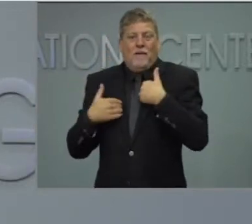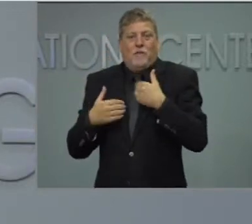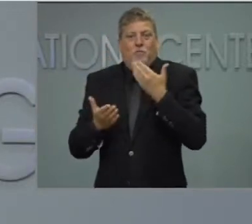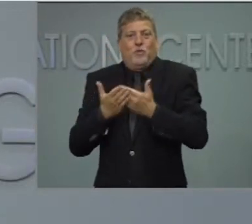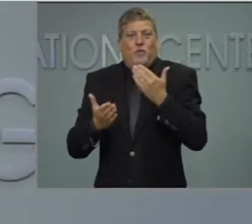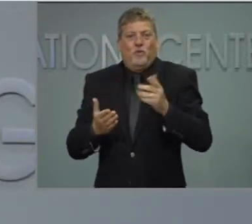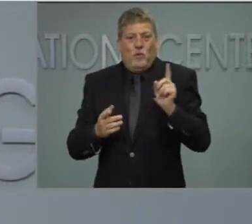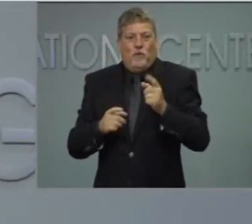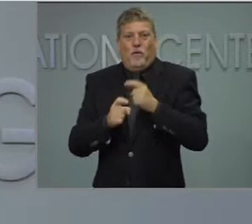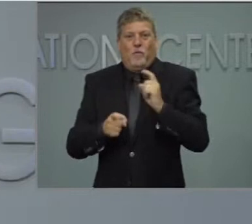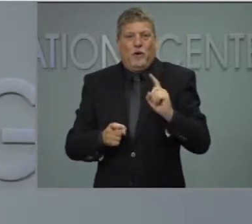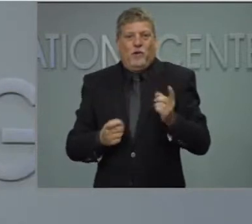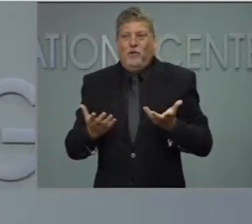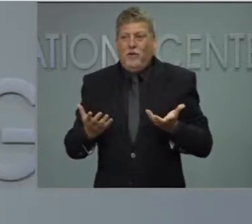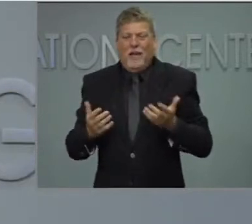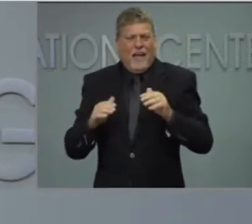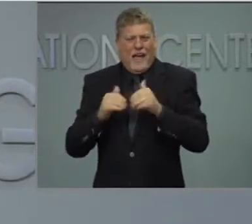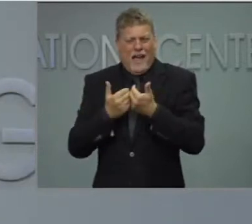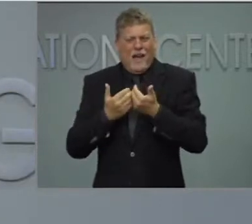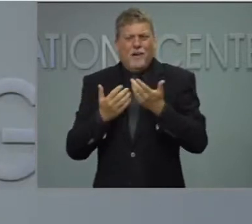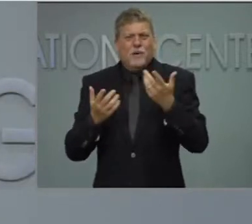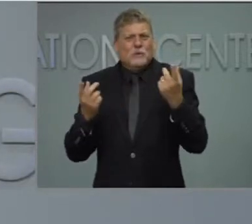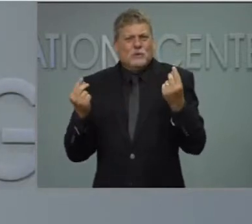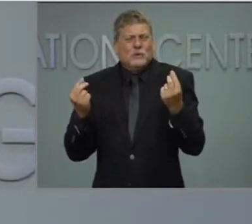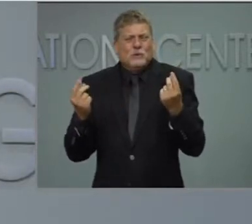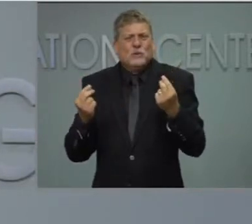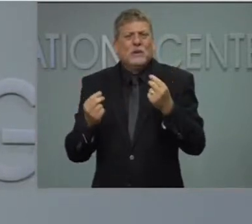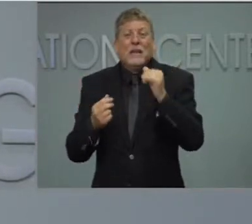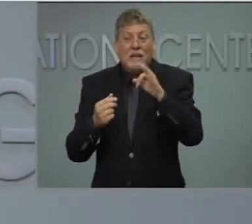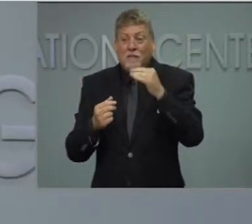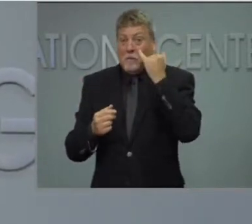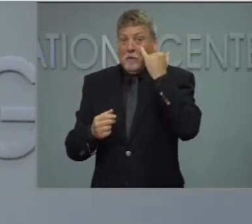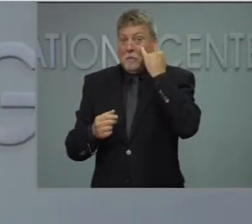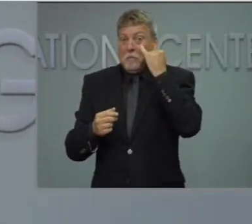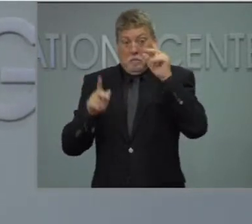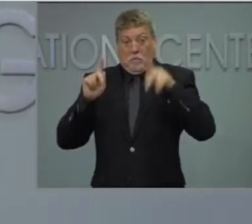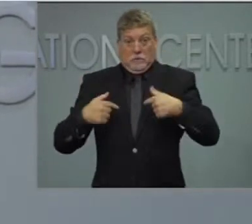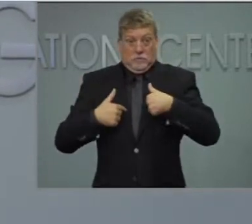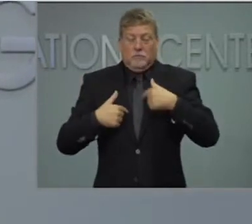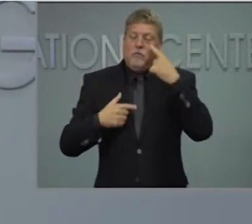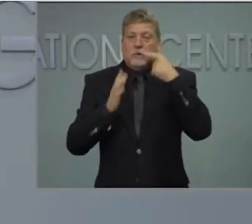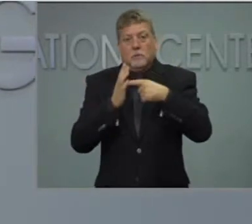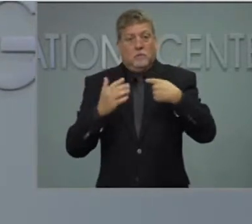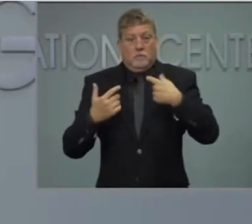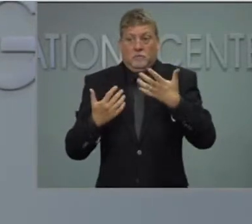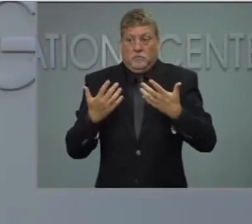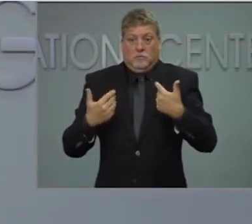So what are going to be the alternatives for folks whose